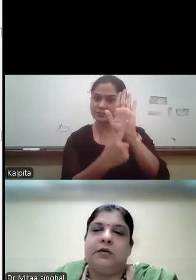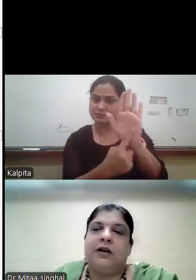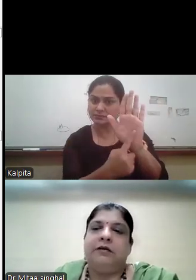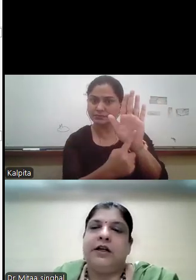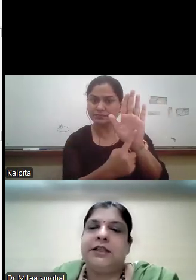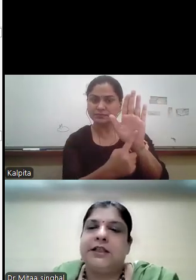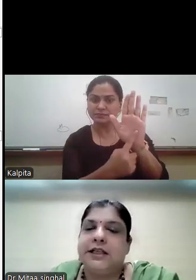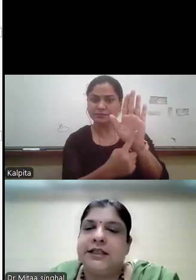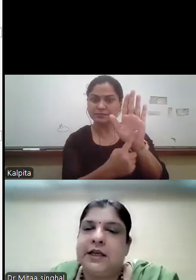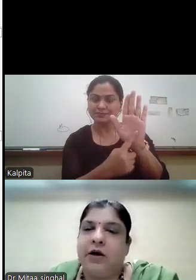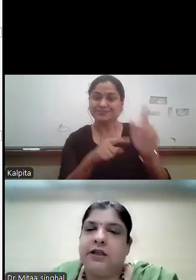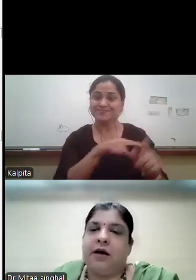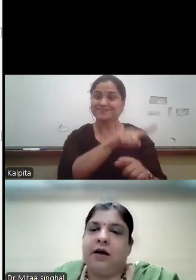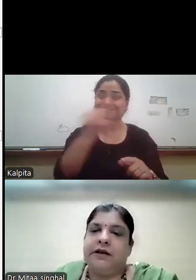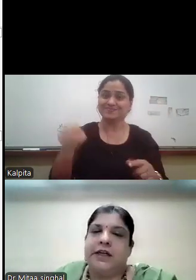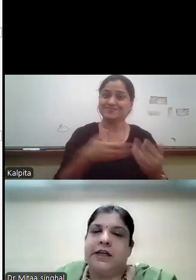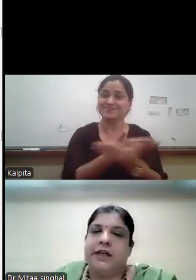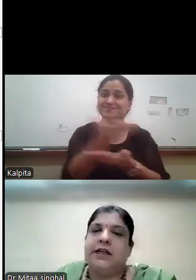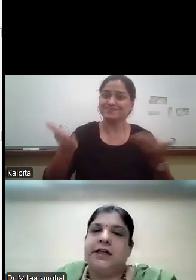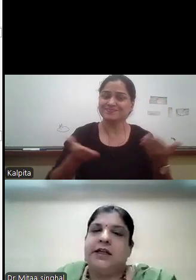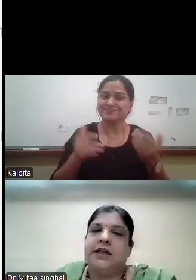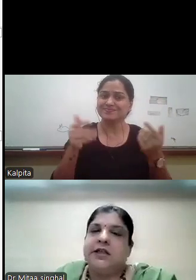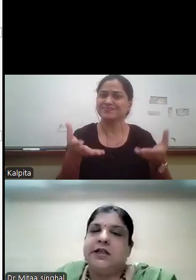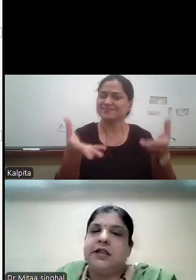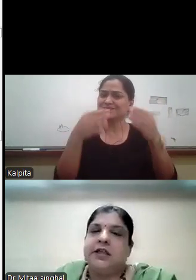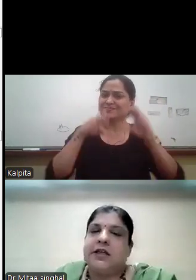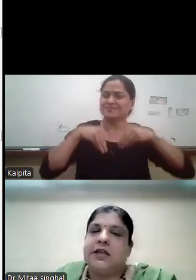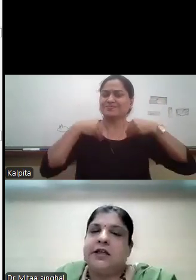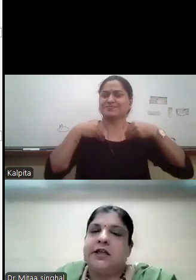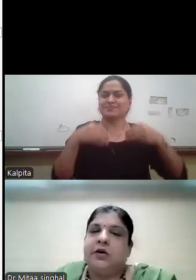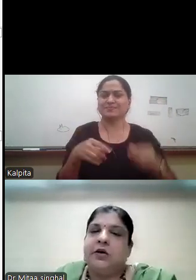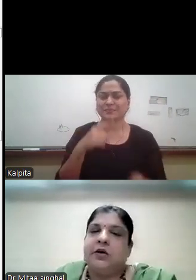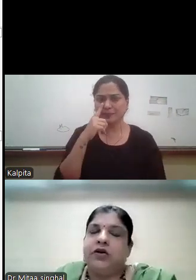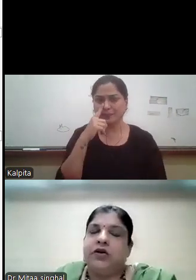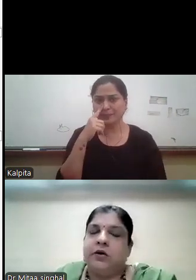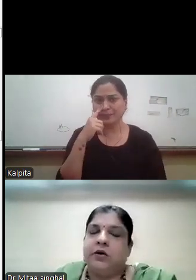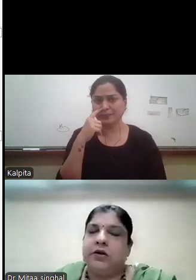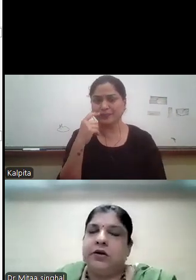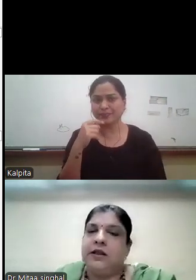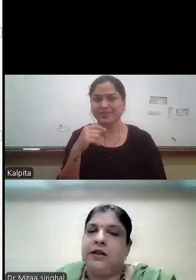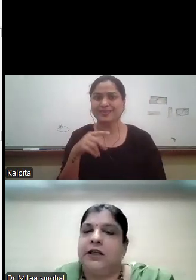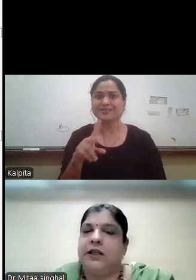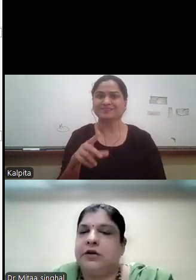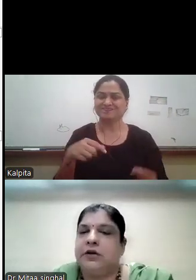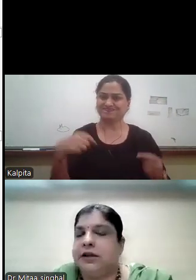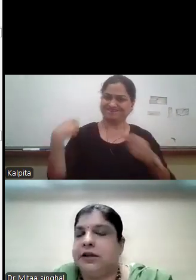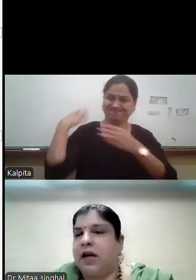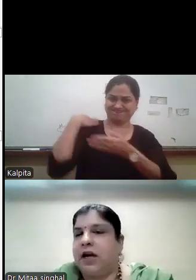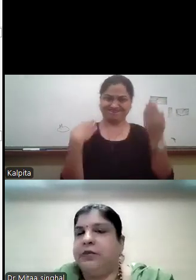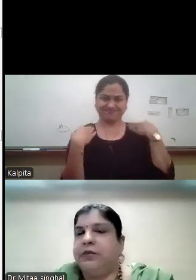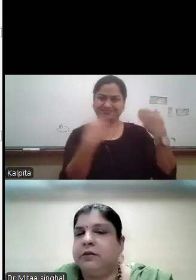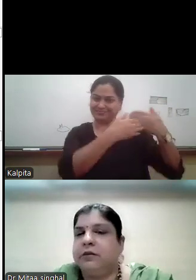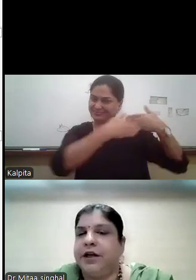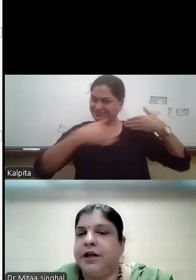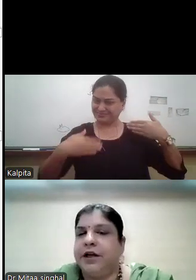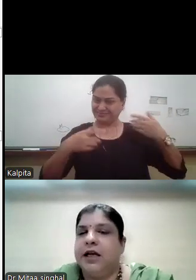at home we for were lying. discussing about the adaptive devices, like they can just take a, a shawl or a chunri, and the mother used to tie the child